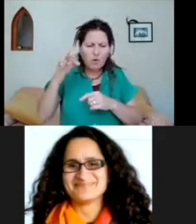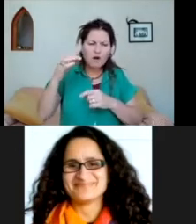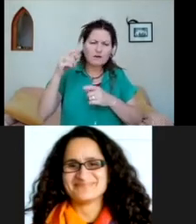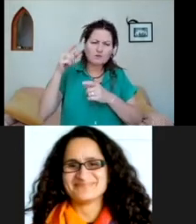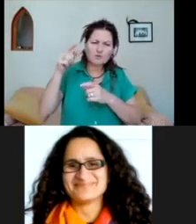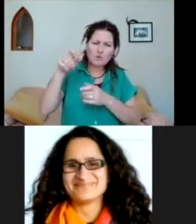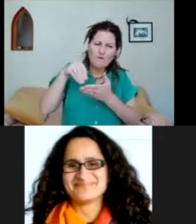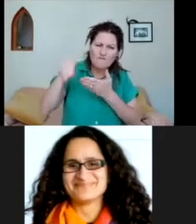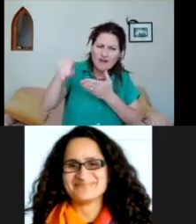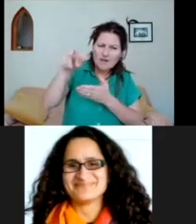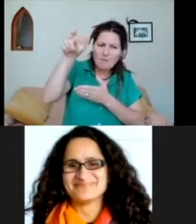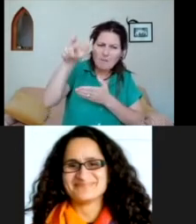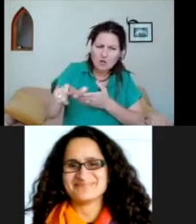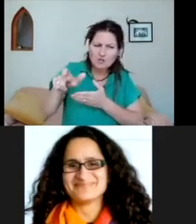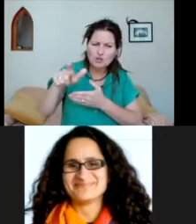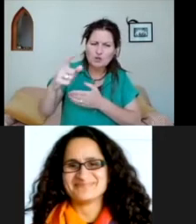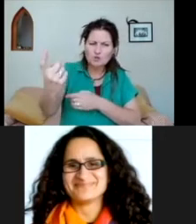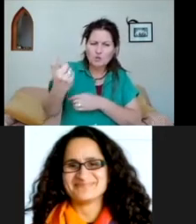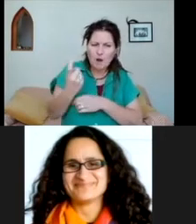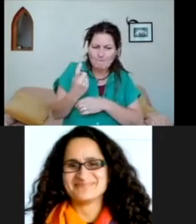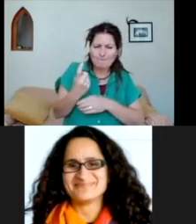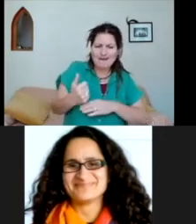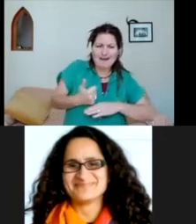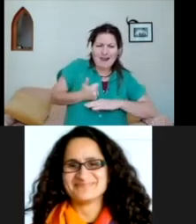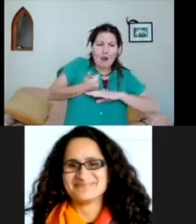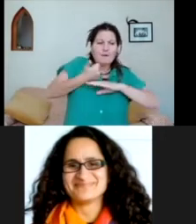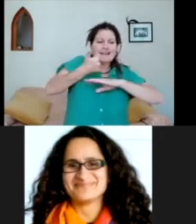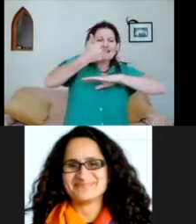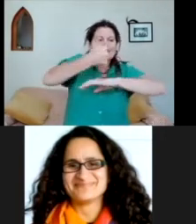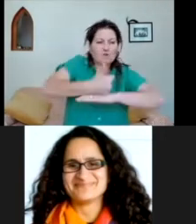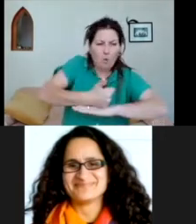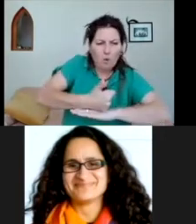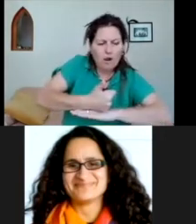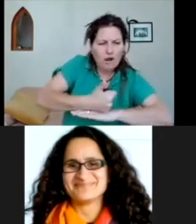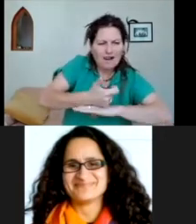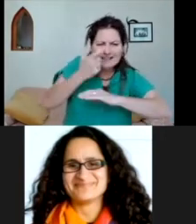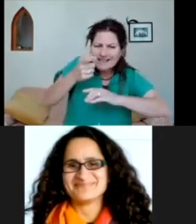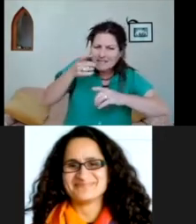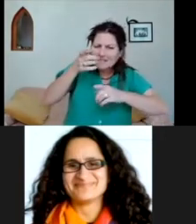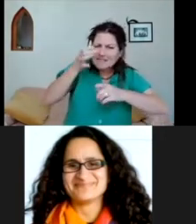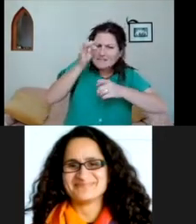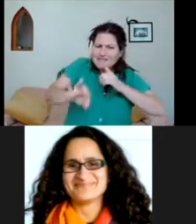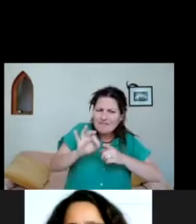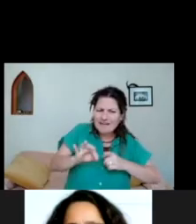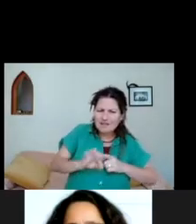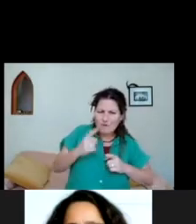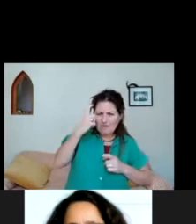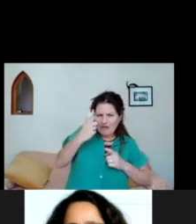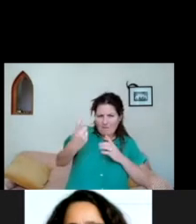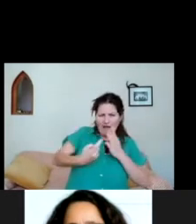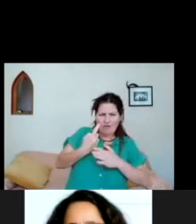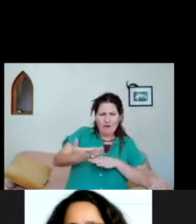you install it? You know, is it that sort of specific? Would you need to think about those things? And if so, how